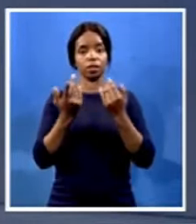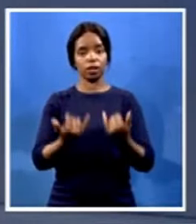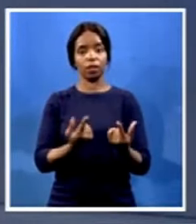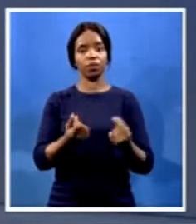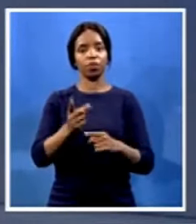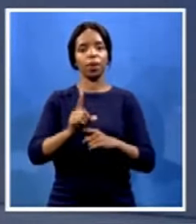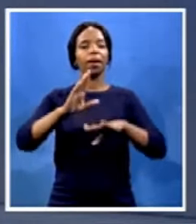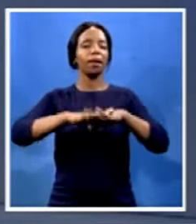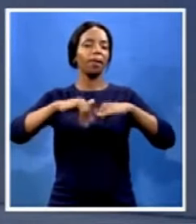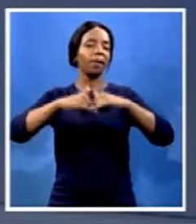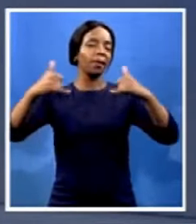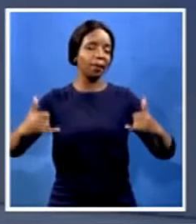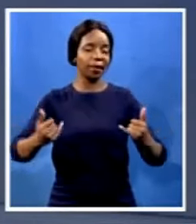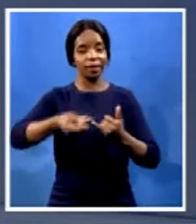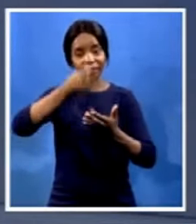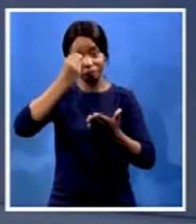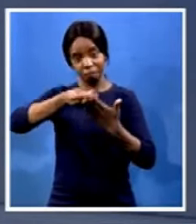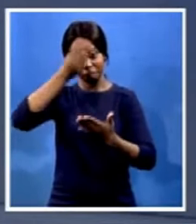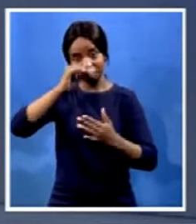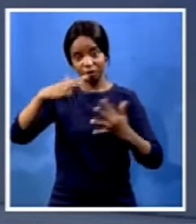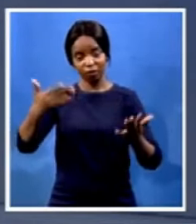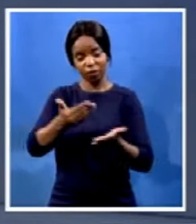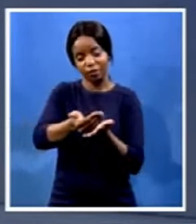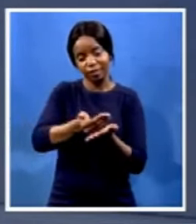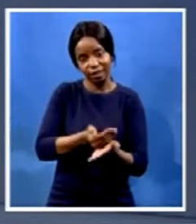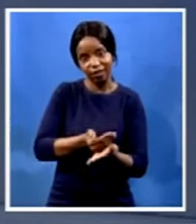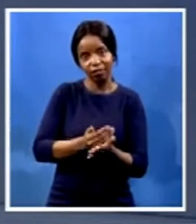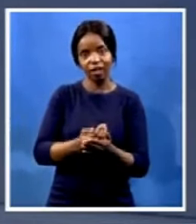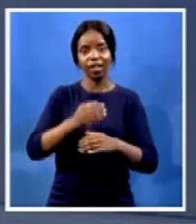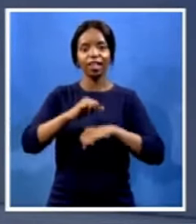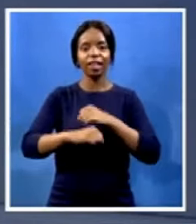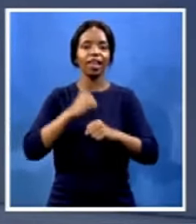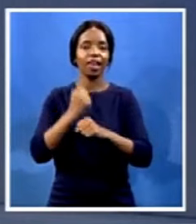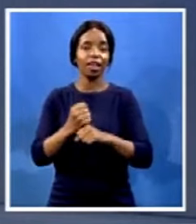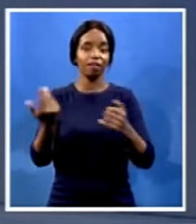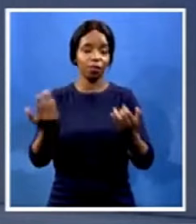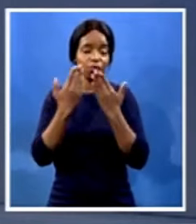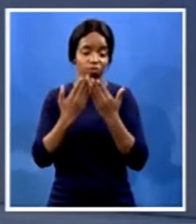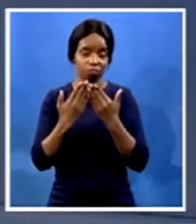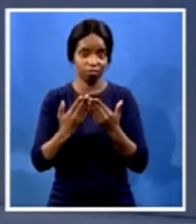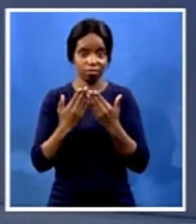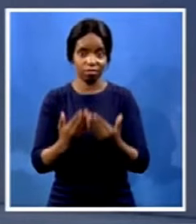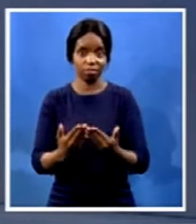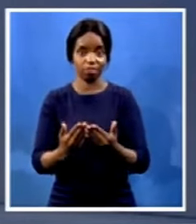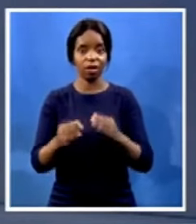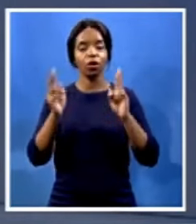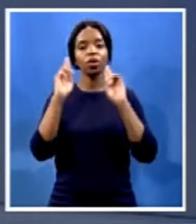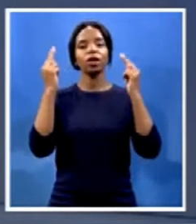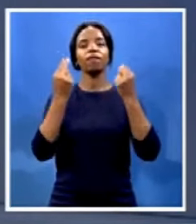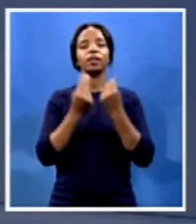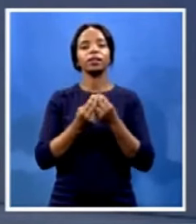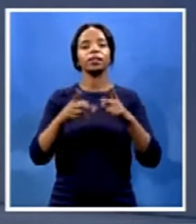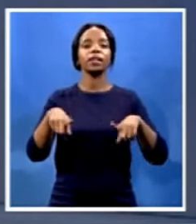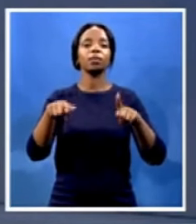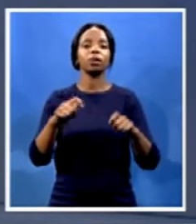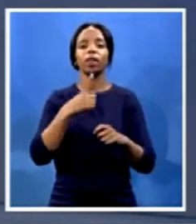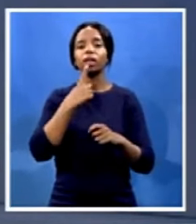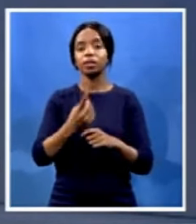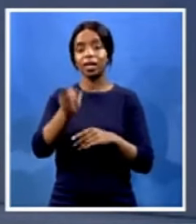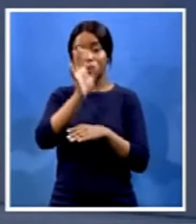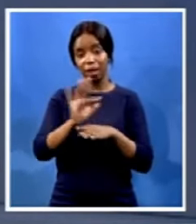The University of Cape Town says although some of its current teaching and learning plans may change depending on the COVID-19 developments in the country,